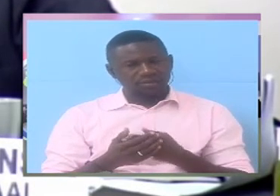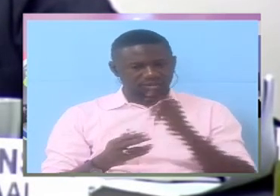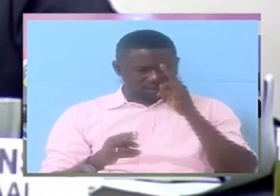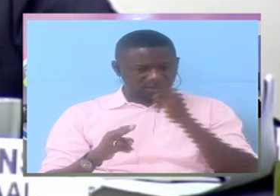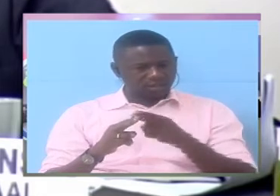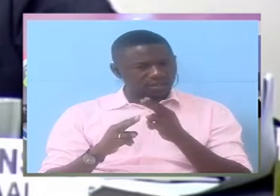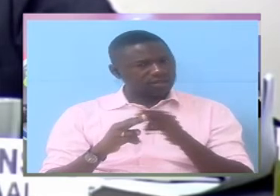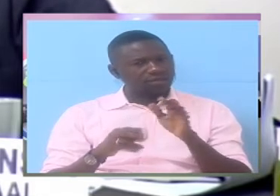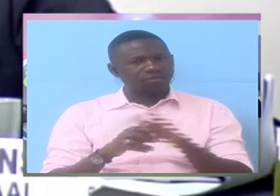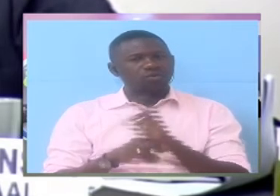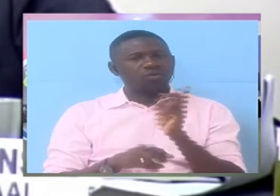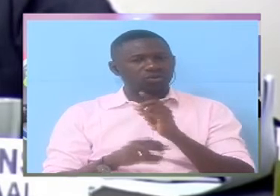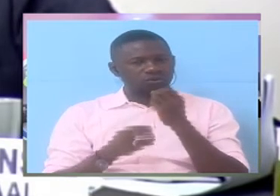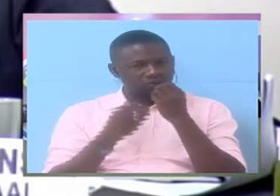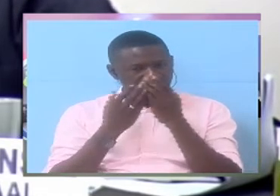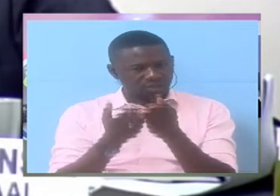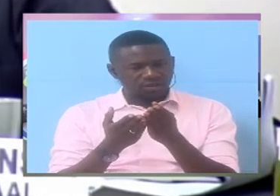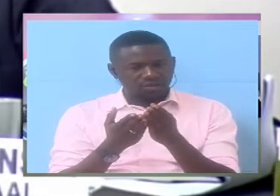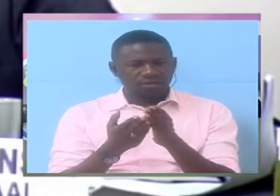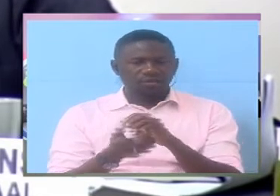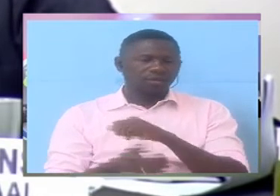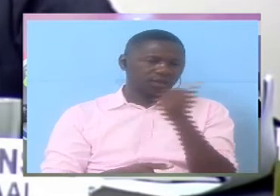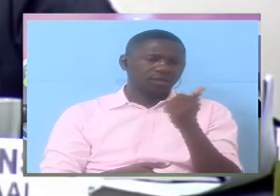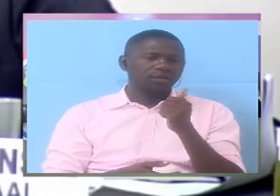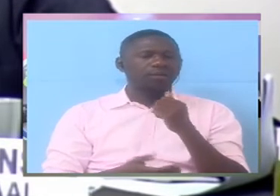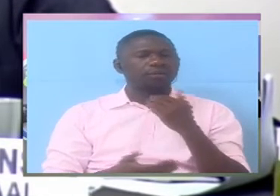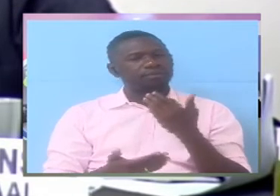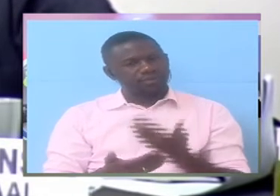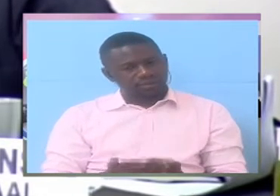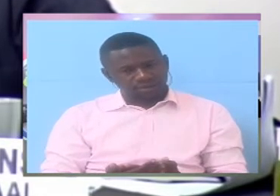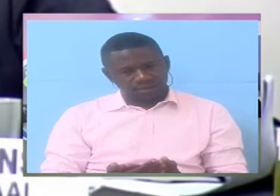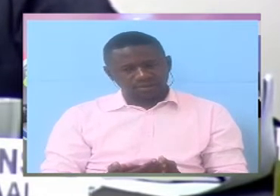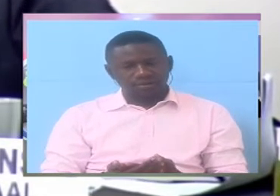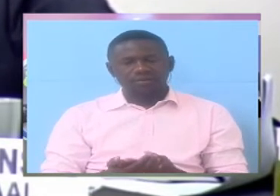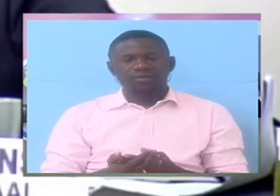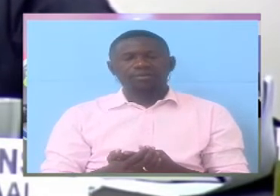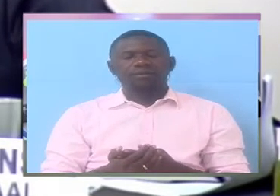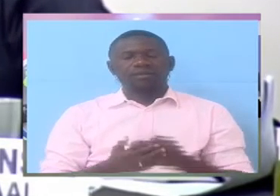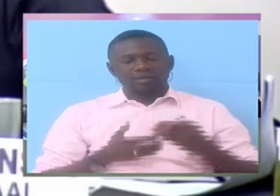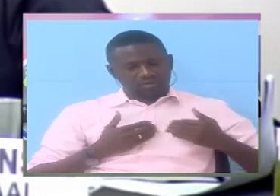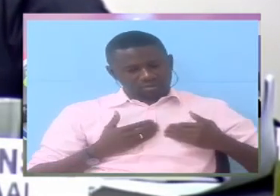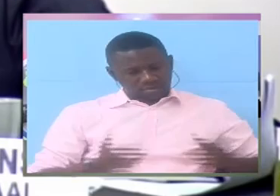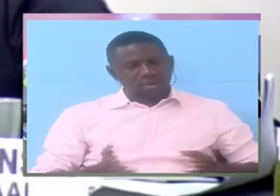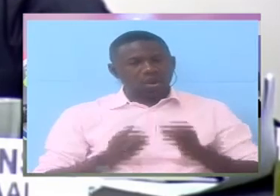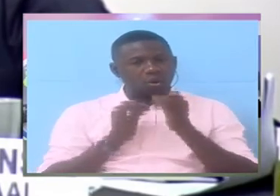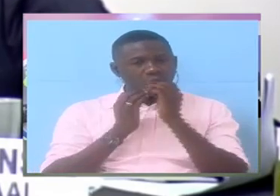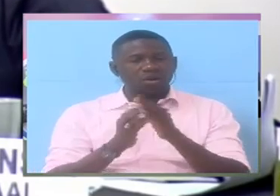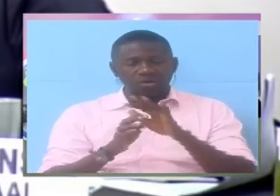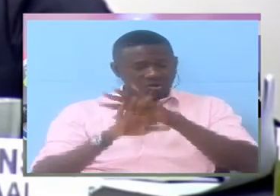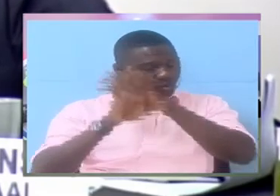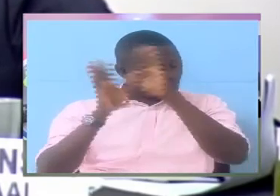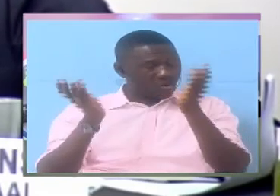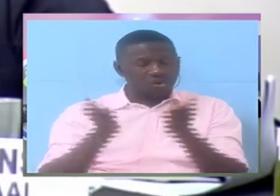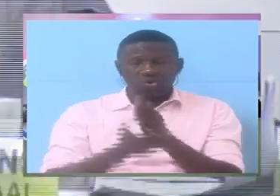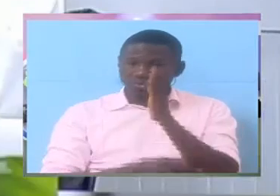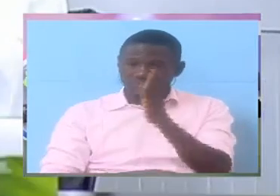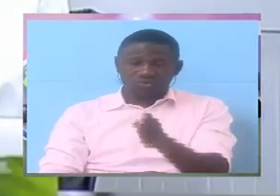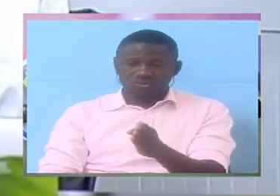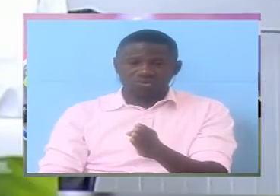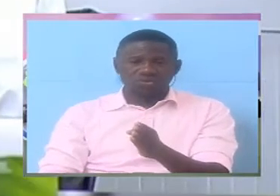And please. Dukare. Speak the whole truth. To do not try to sugarcoat it.